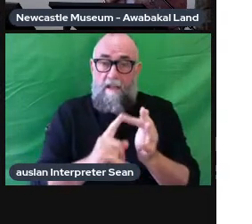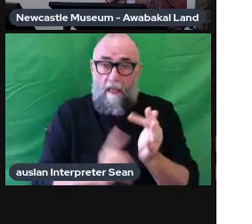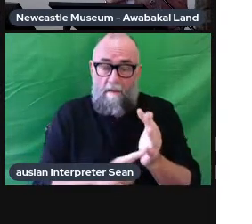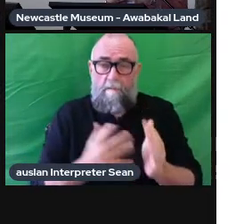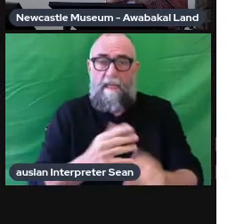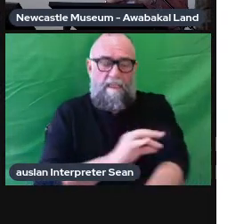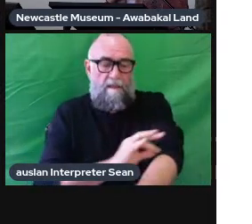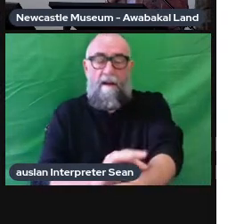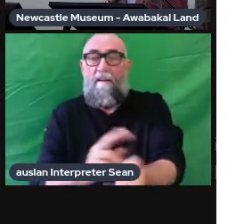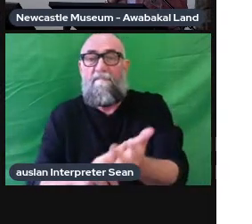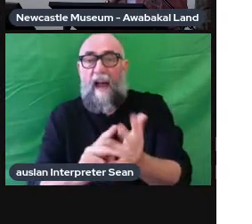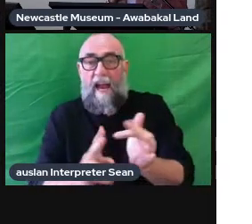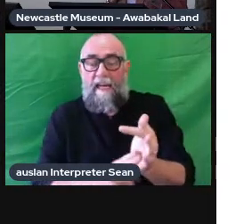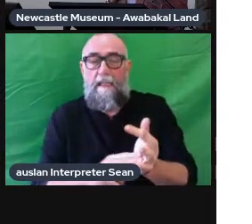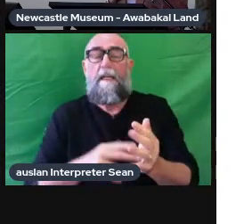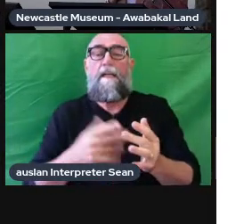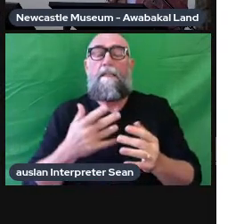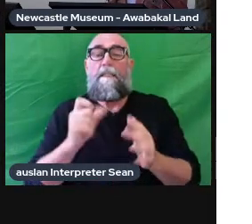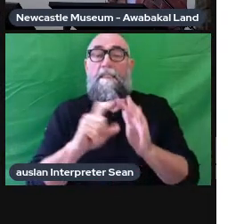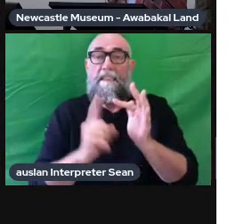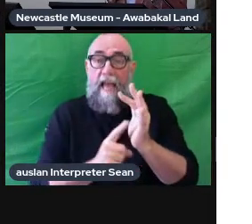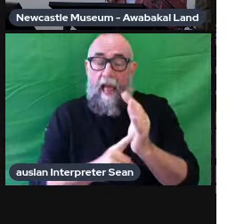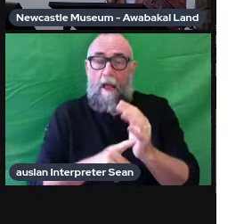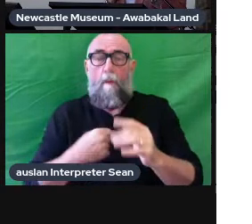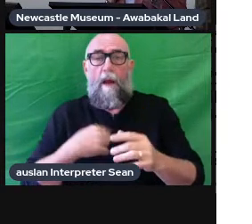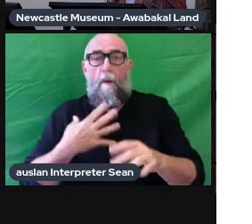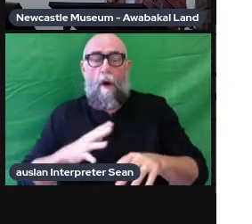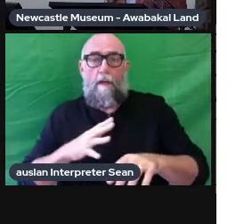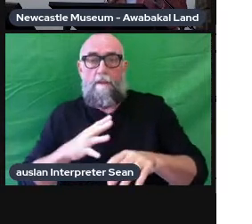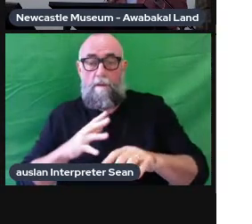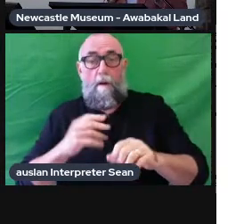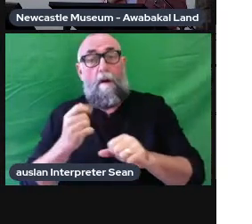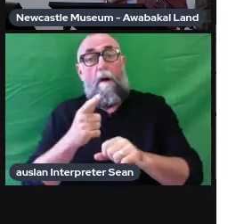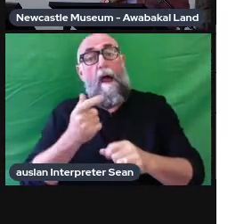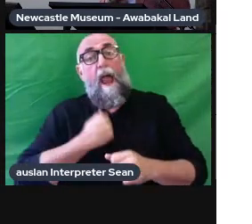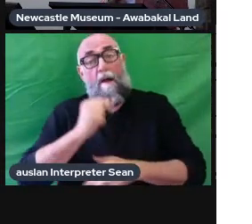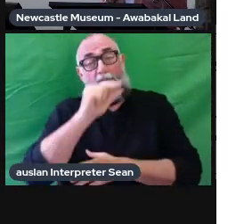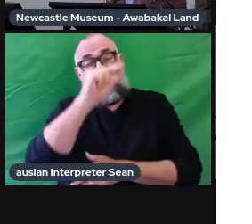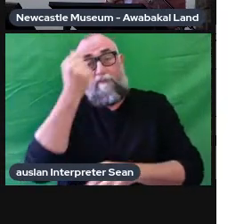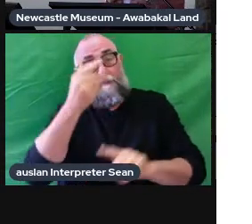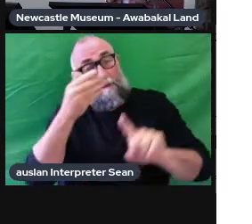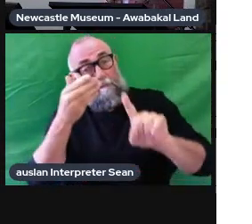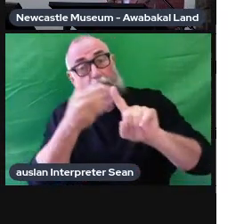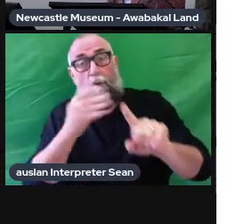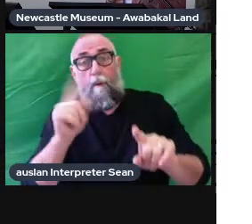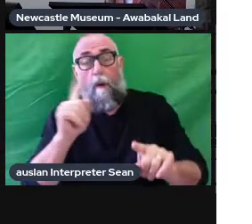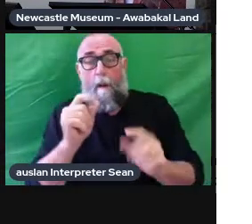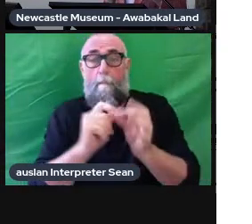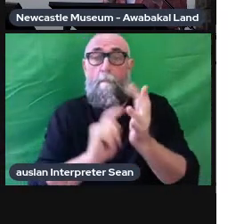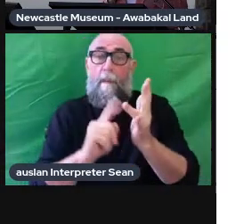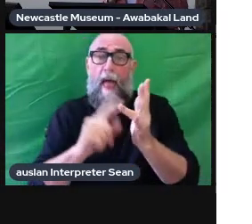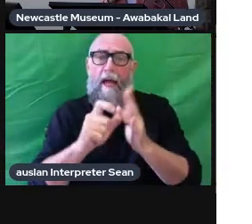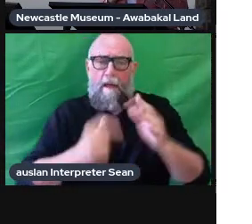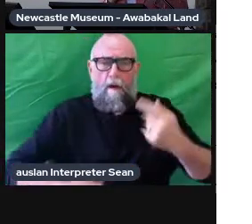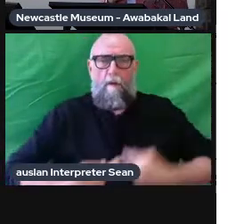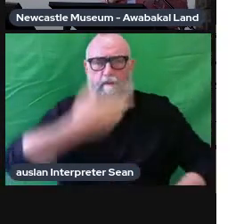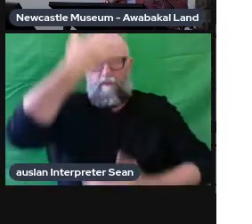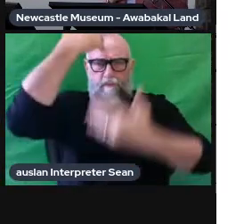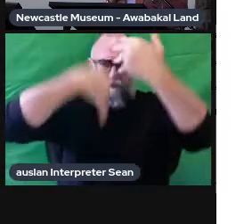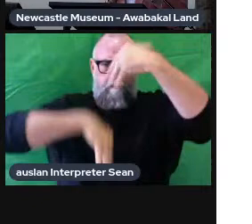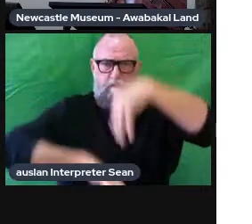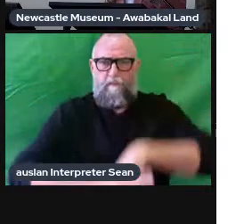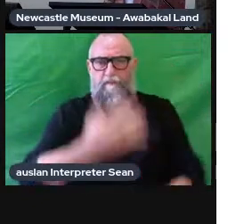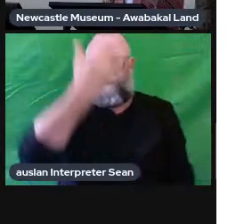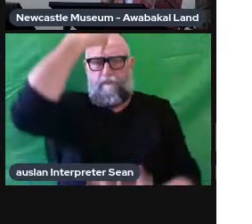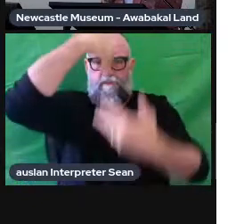of the blood to the brain. That's what we really want to do, make sure our circulation to the brain is really, really healthy. And if we can get that circulation